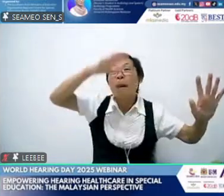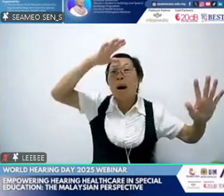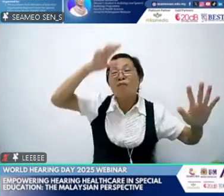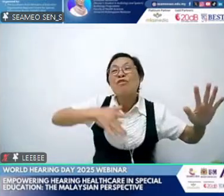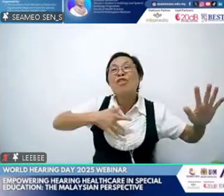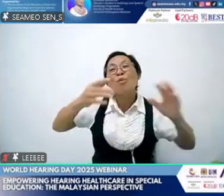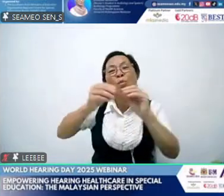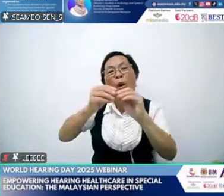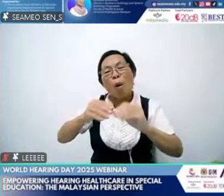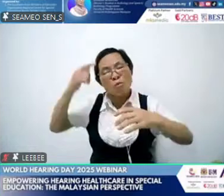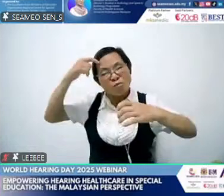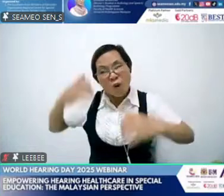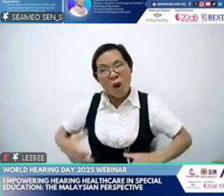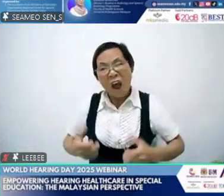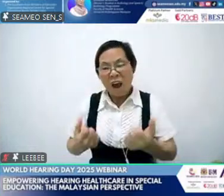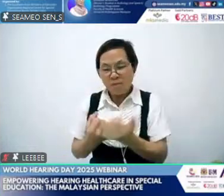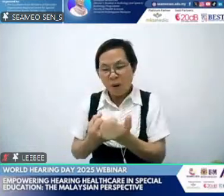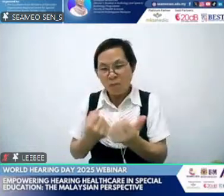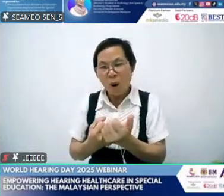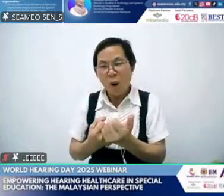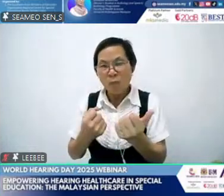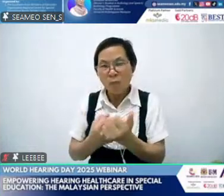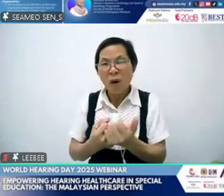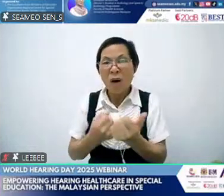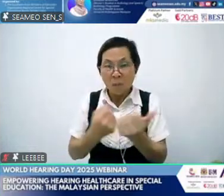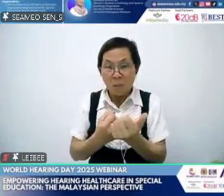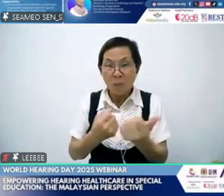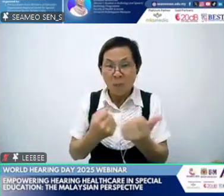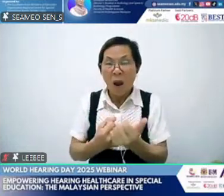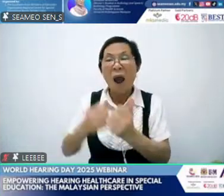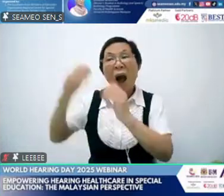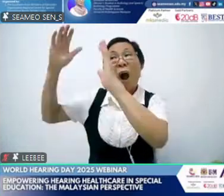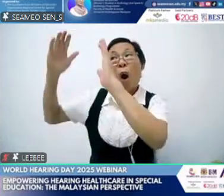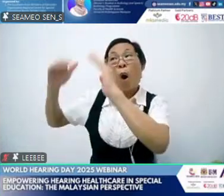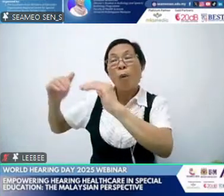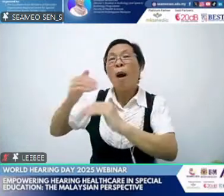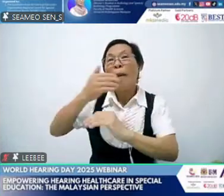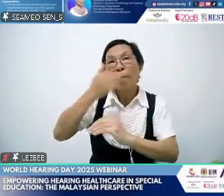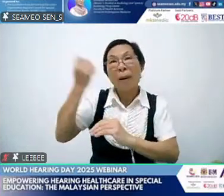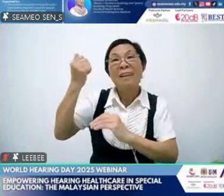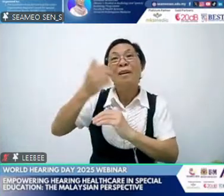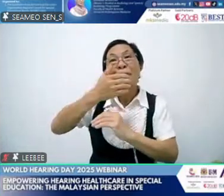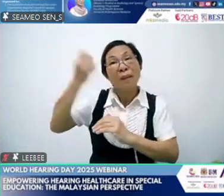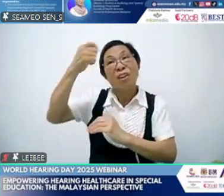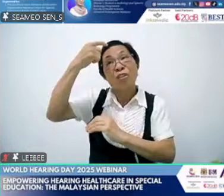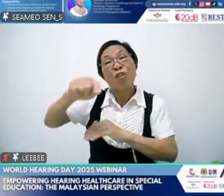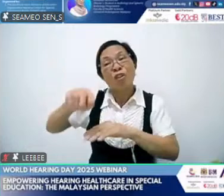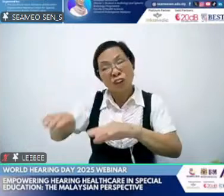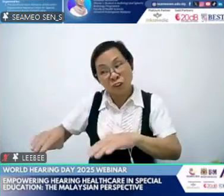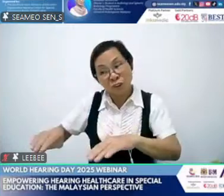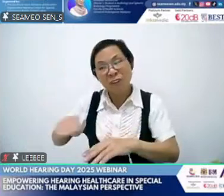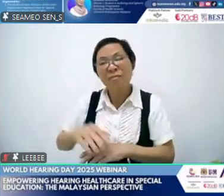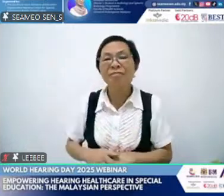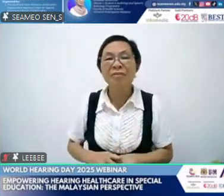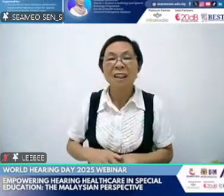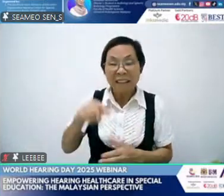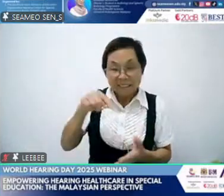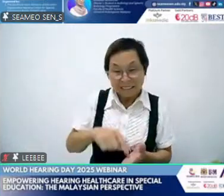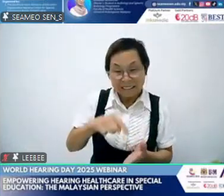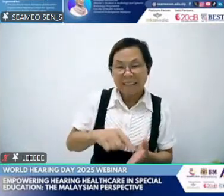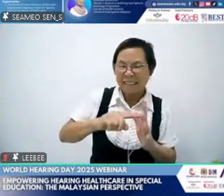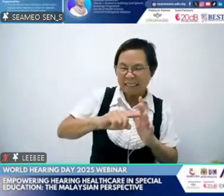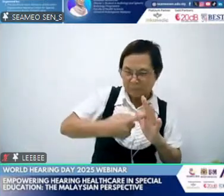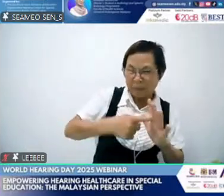and supported, leading to more hearing aid use and hopefully better outcomes for their children. But this is just the